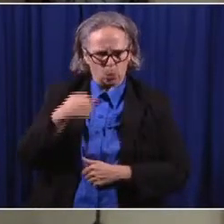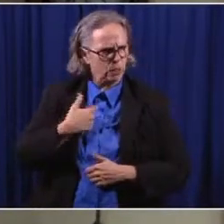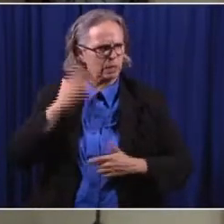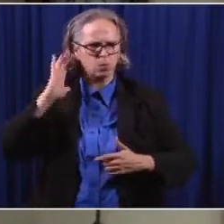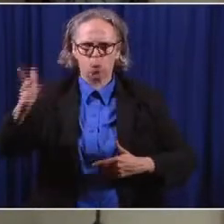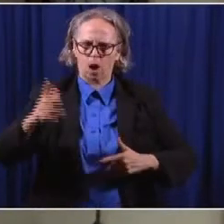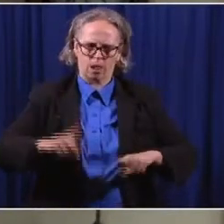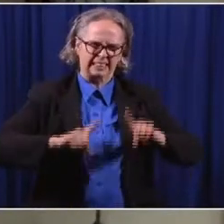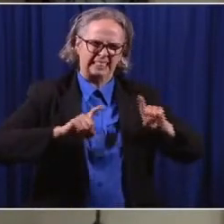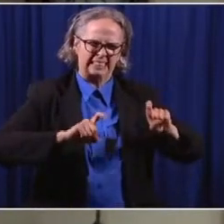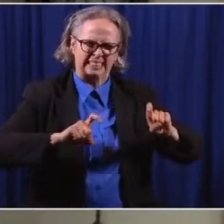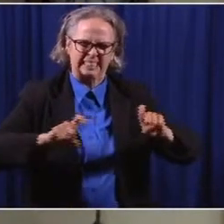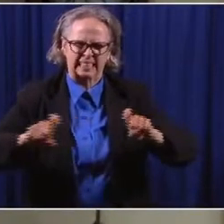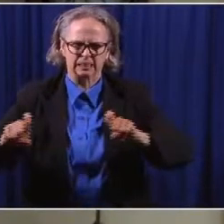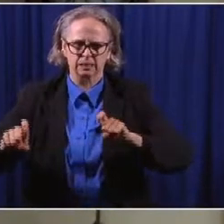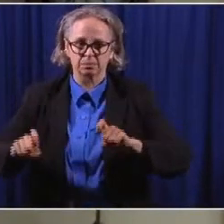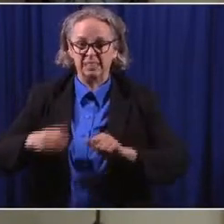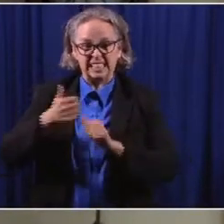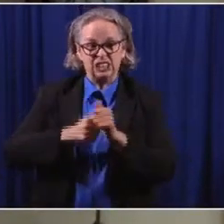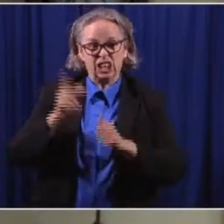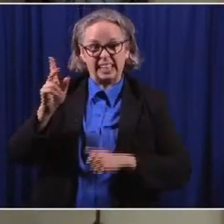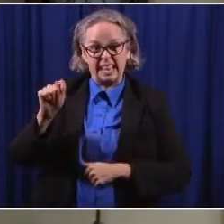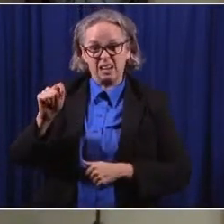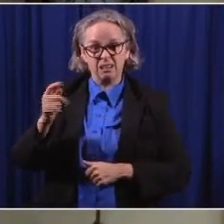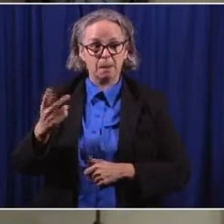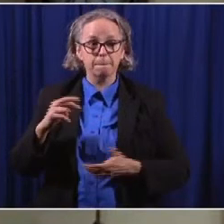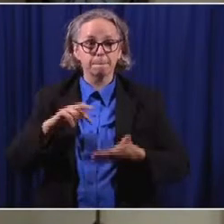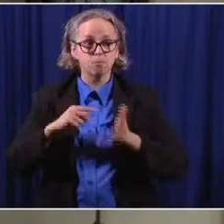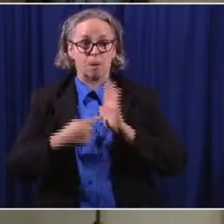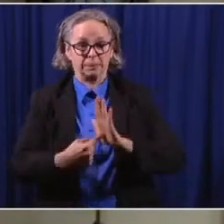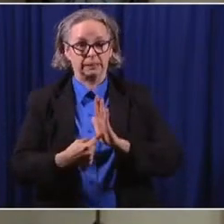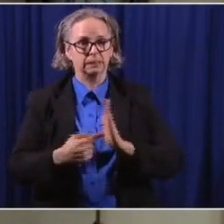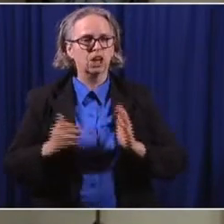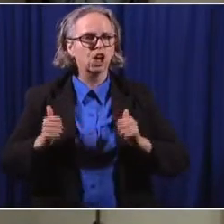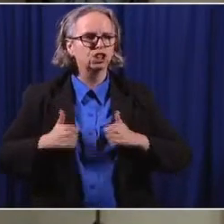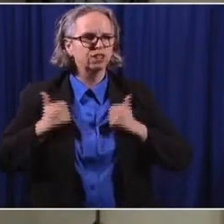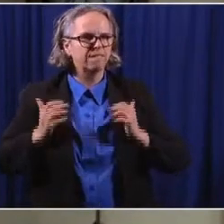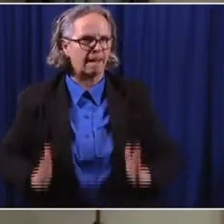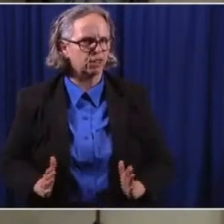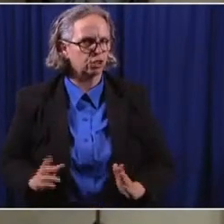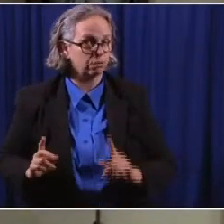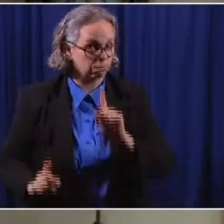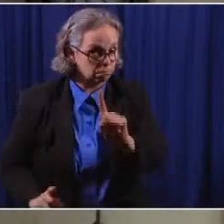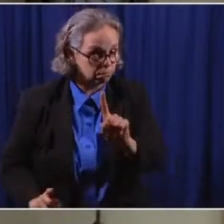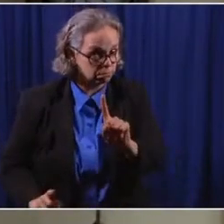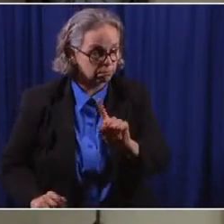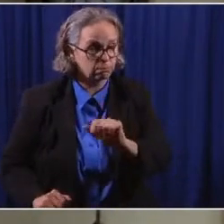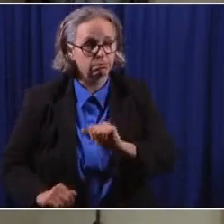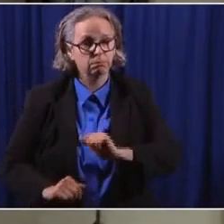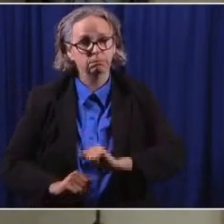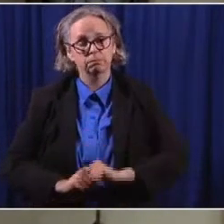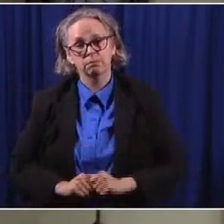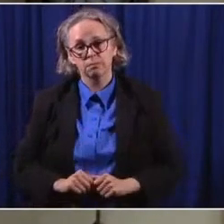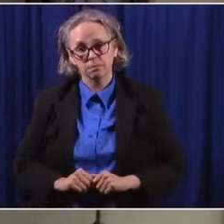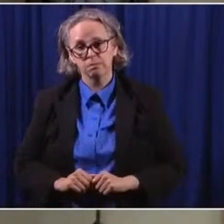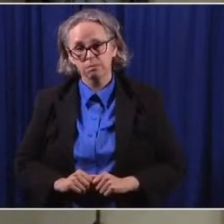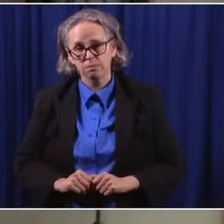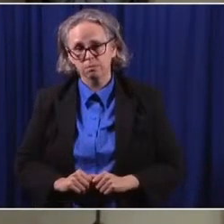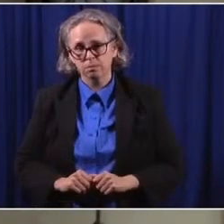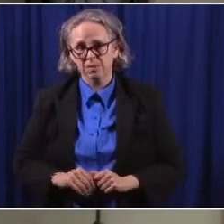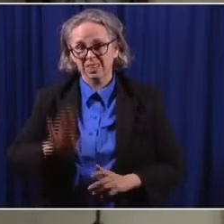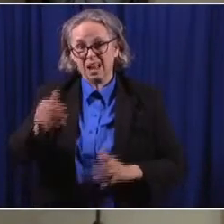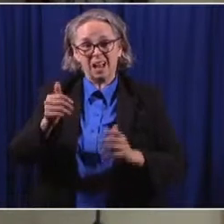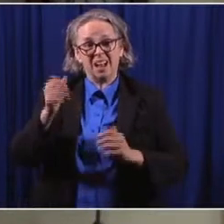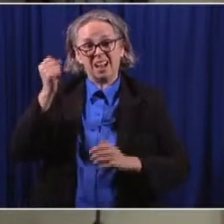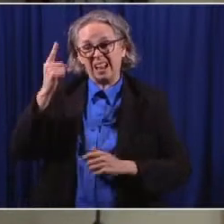survivor. Majority of the kits, or at least a good number of the kits, the most number, were